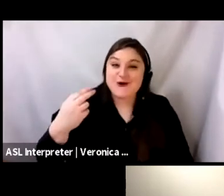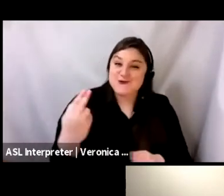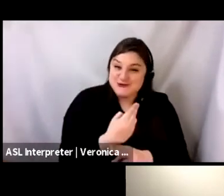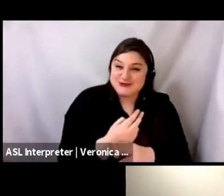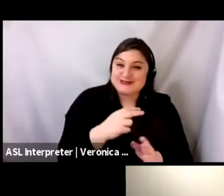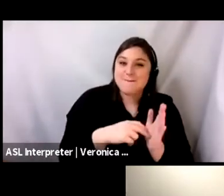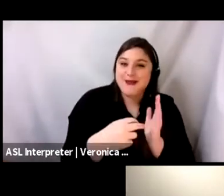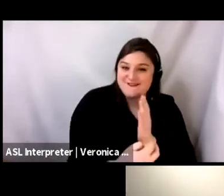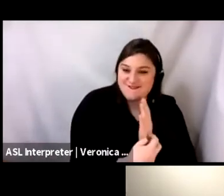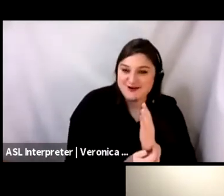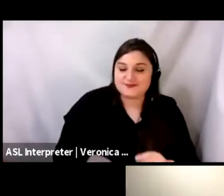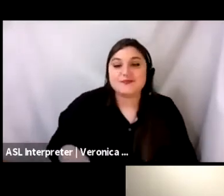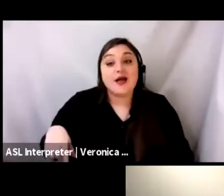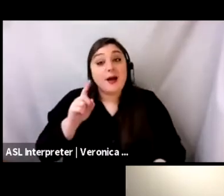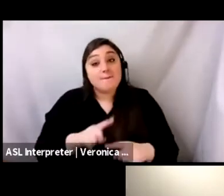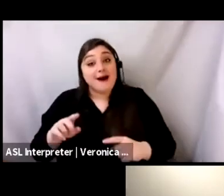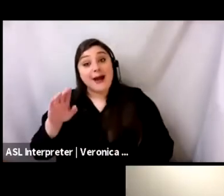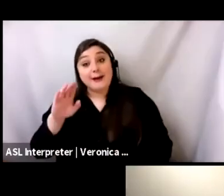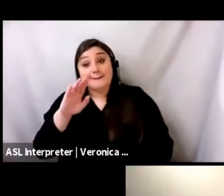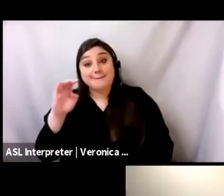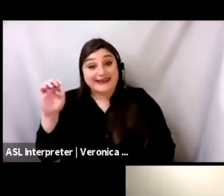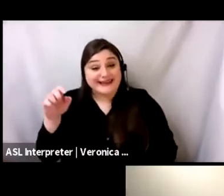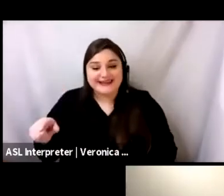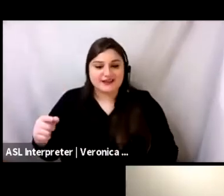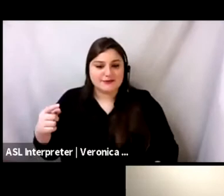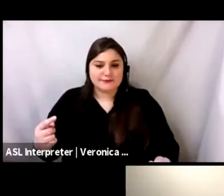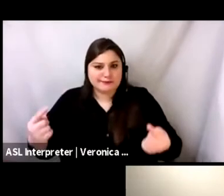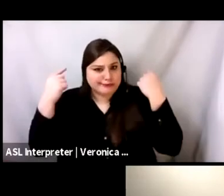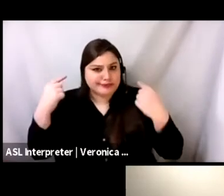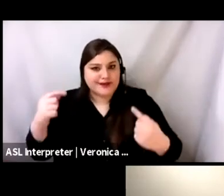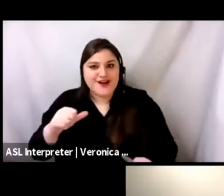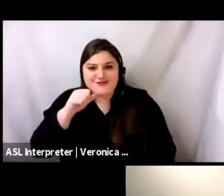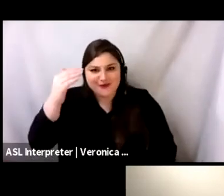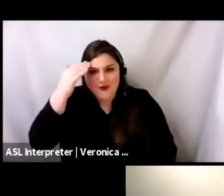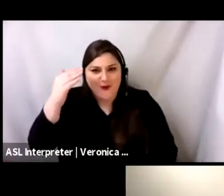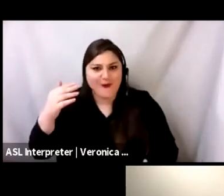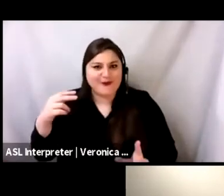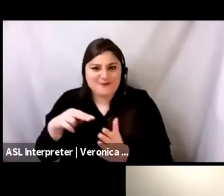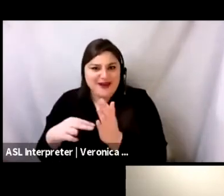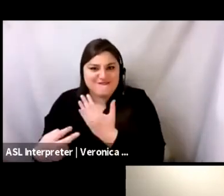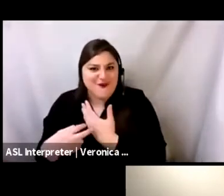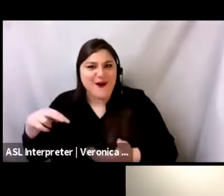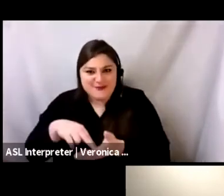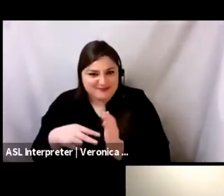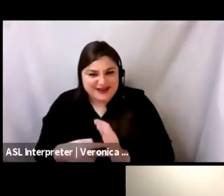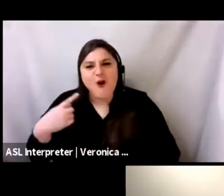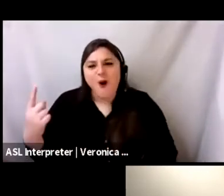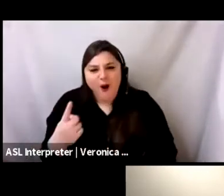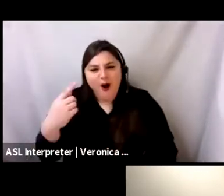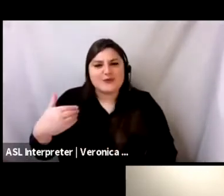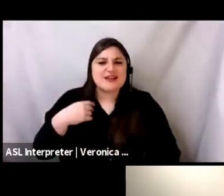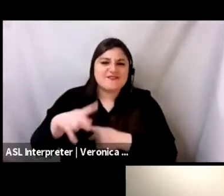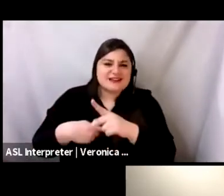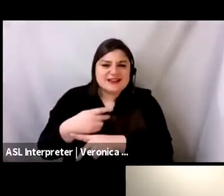lot about metaphor, and we've been inscribing metaphor to them all over history. Like, they've been symbols and metaphor for all our